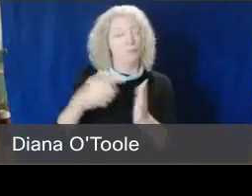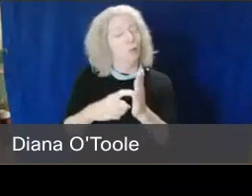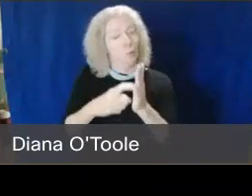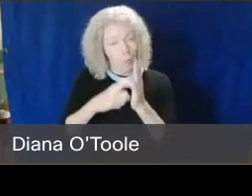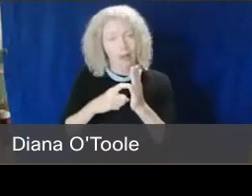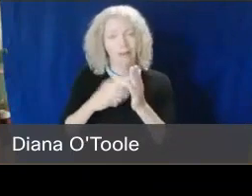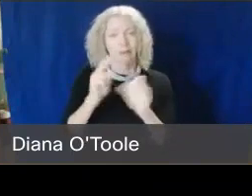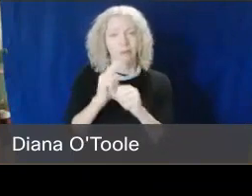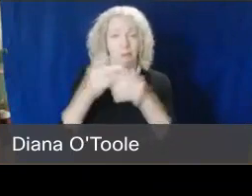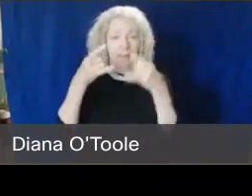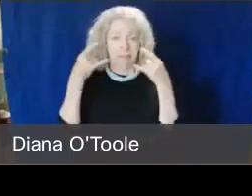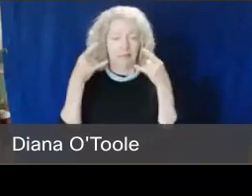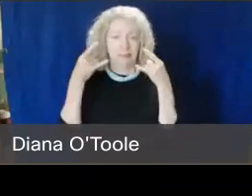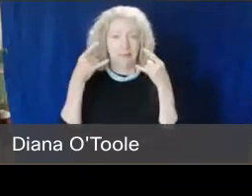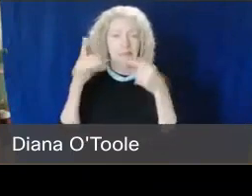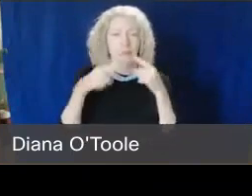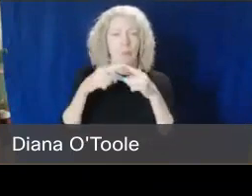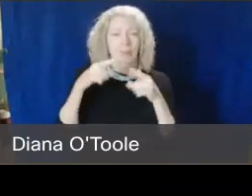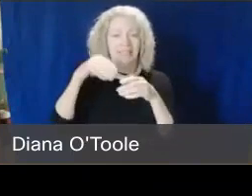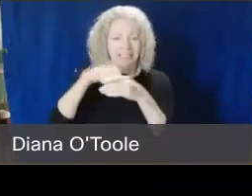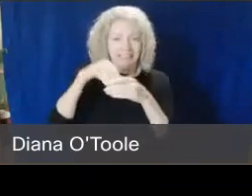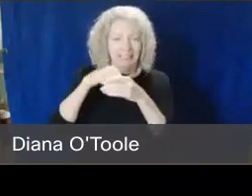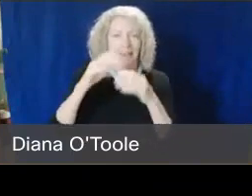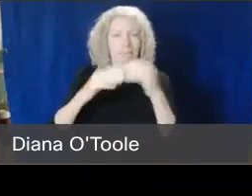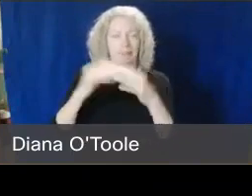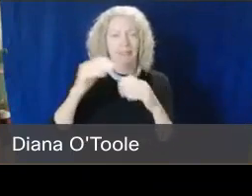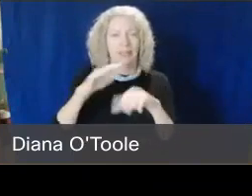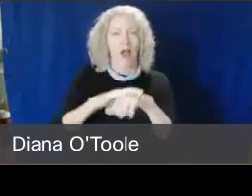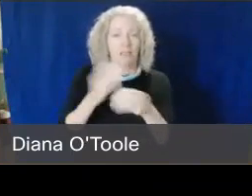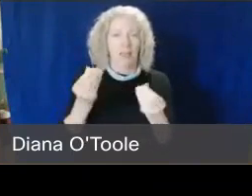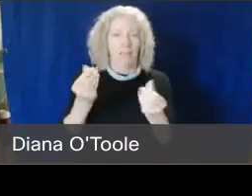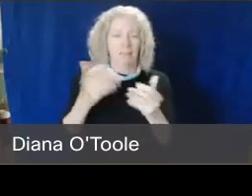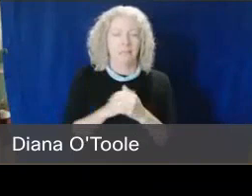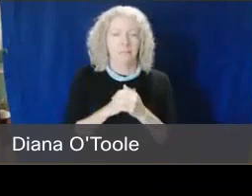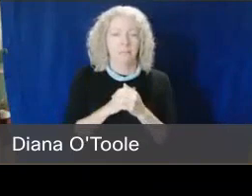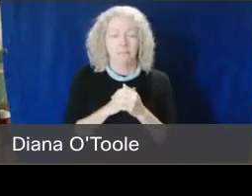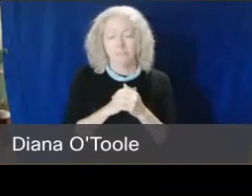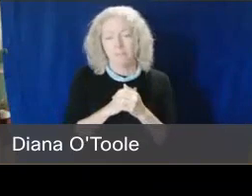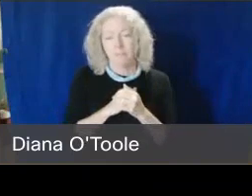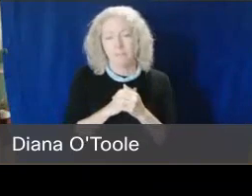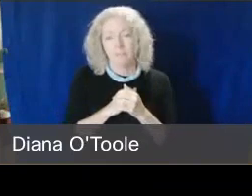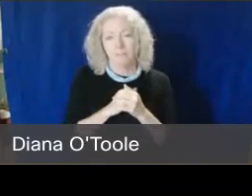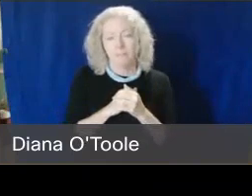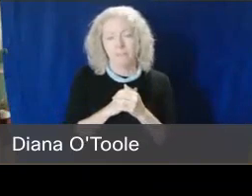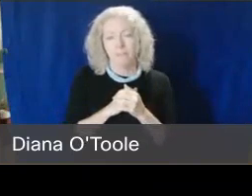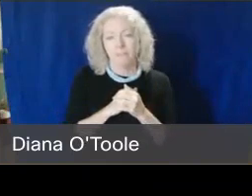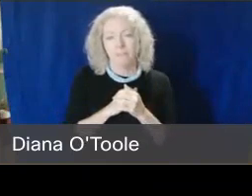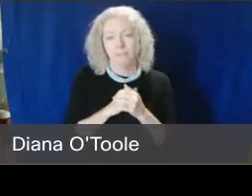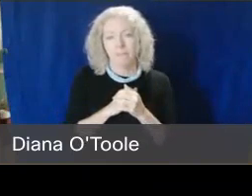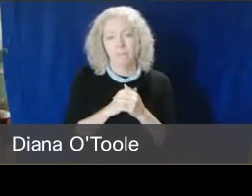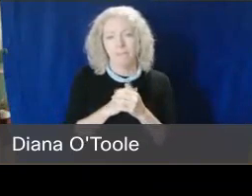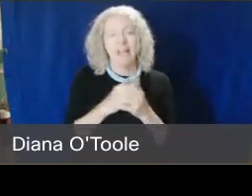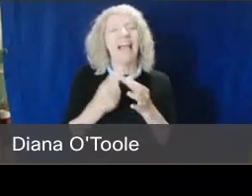our buildings and on our campuses, unless you're in a office, closed door